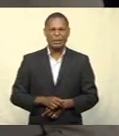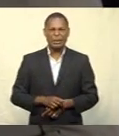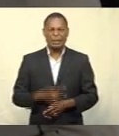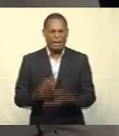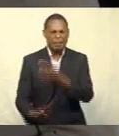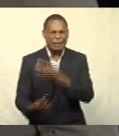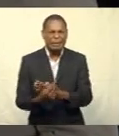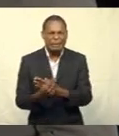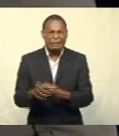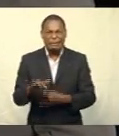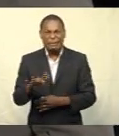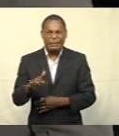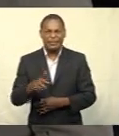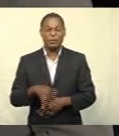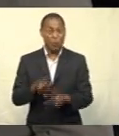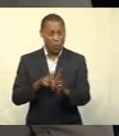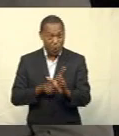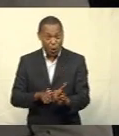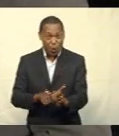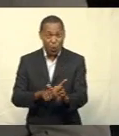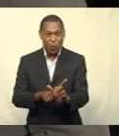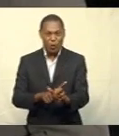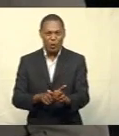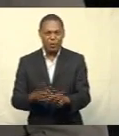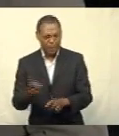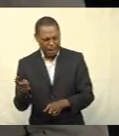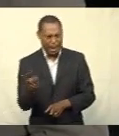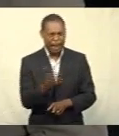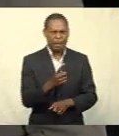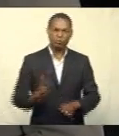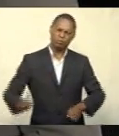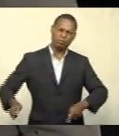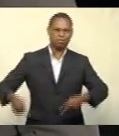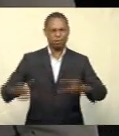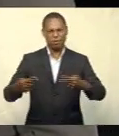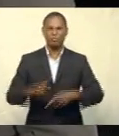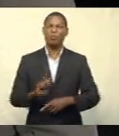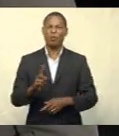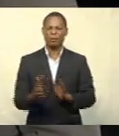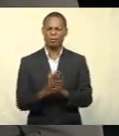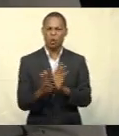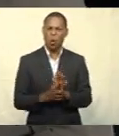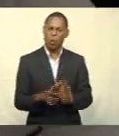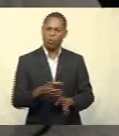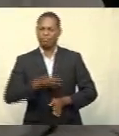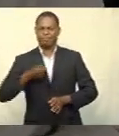and where the youth has come up and they have wanted to take law in their own hands.